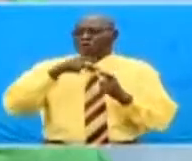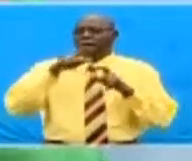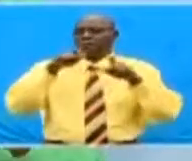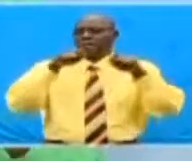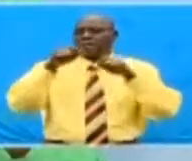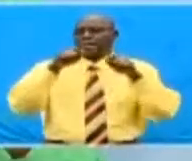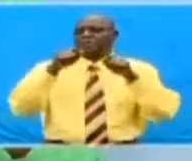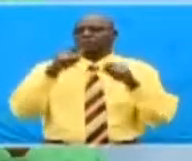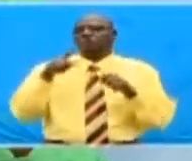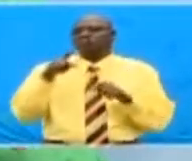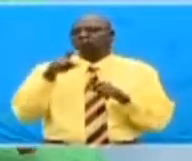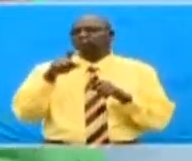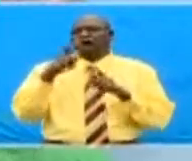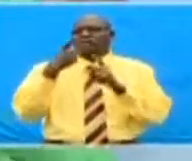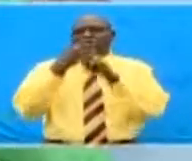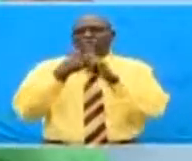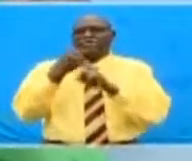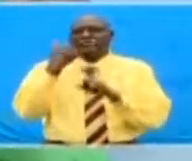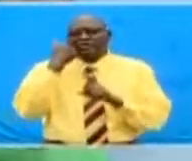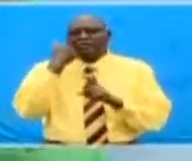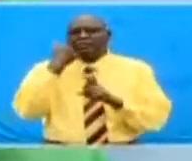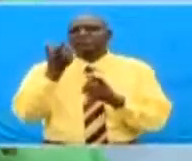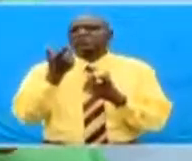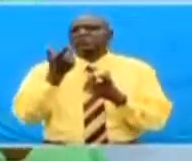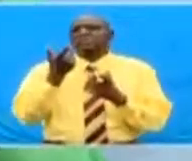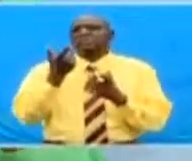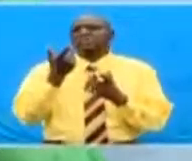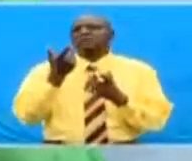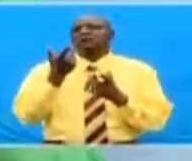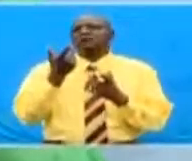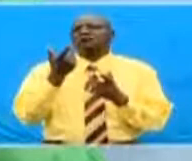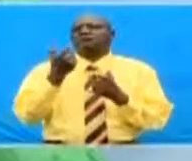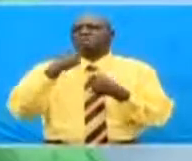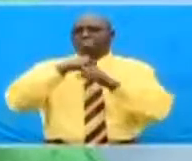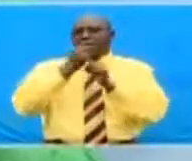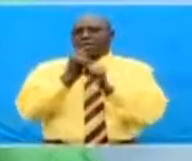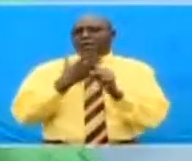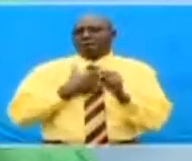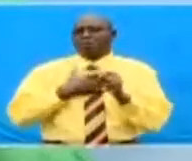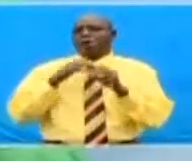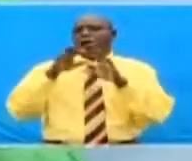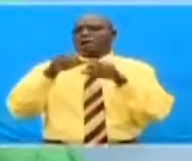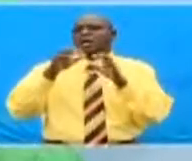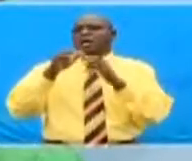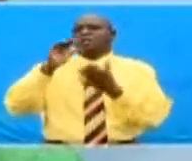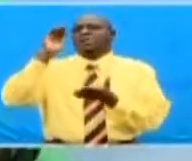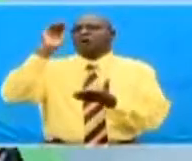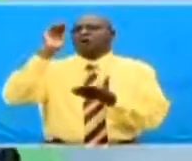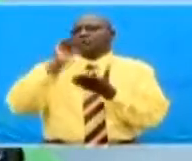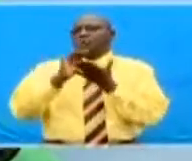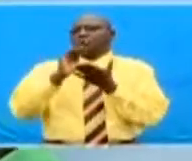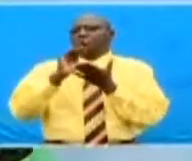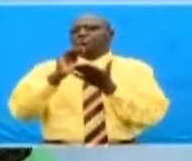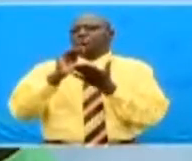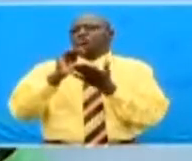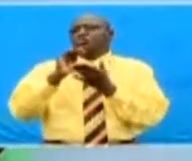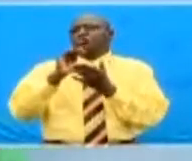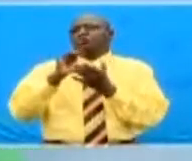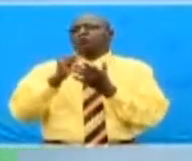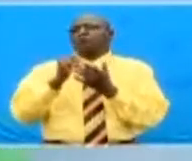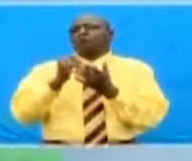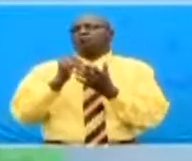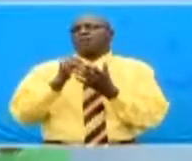pests, diseases, and those risks that are actually making our agriculture less productive. With climate change, we've seen